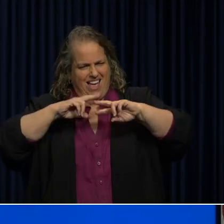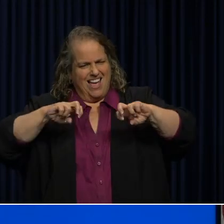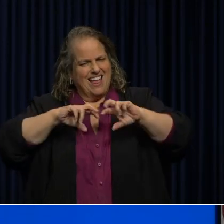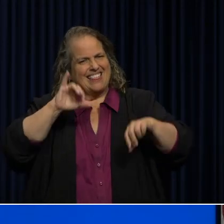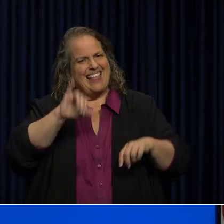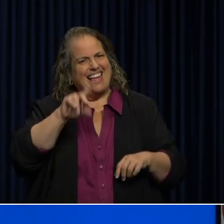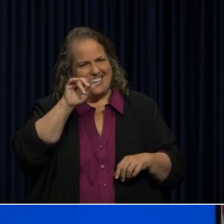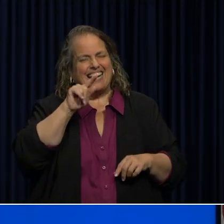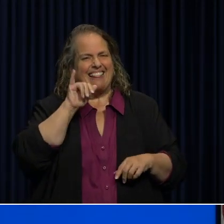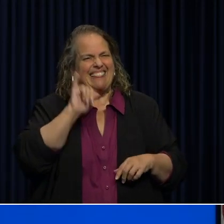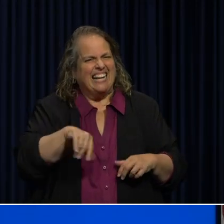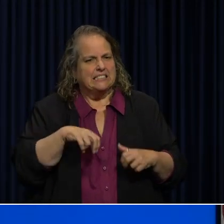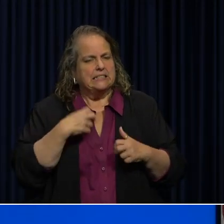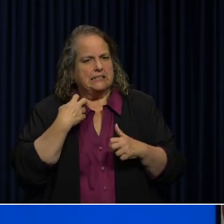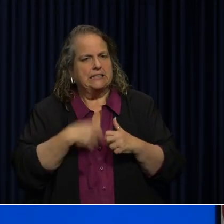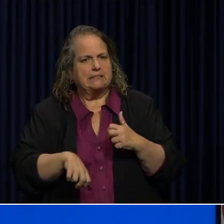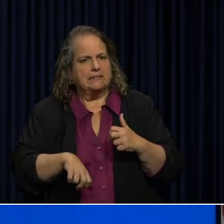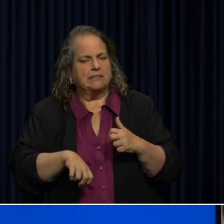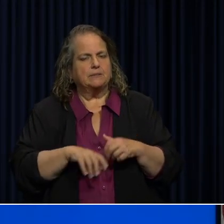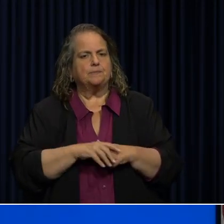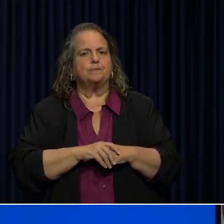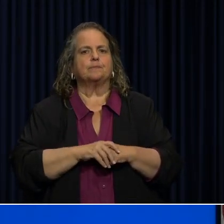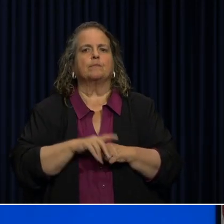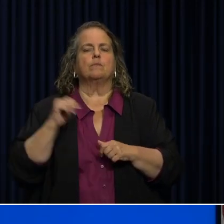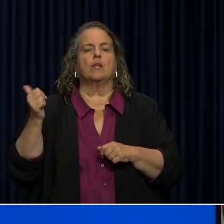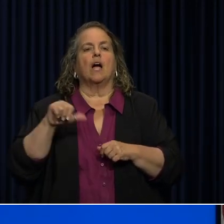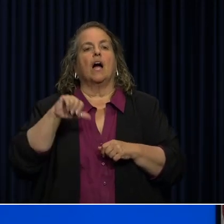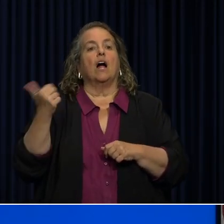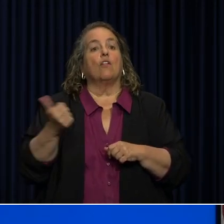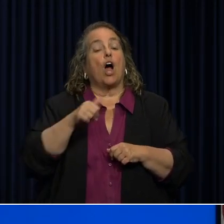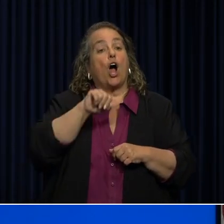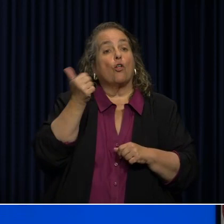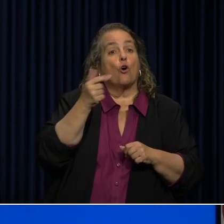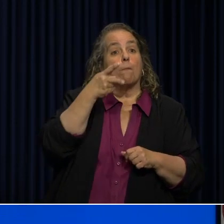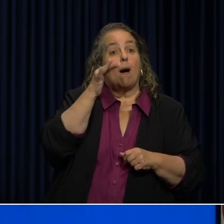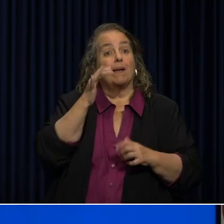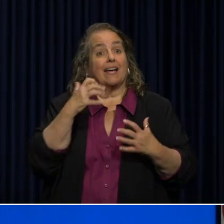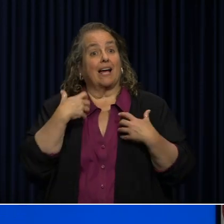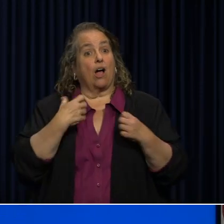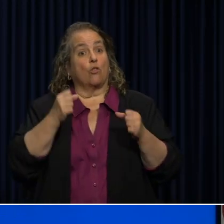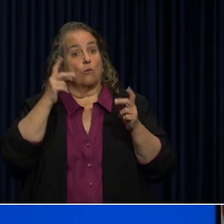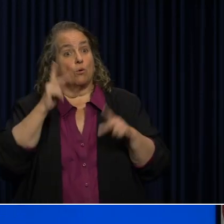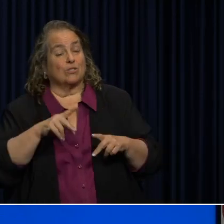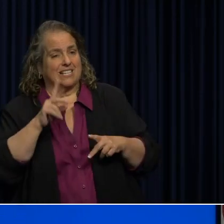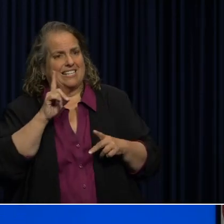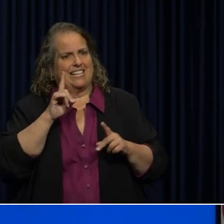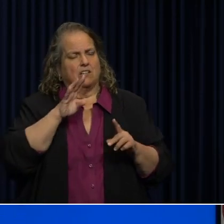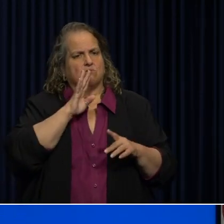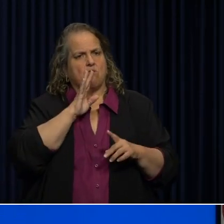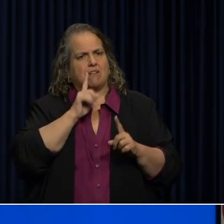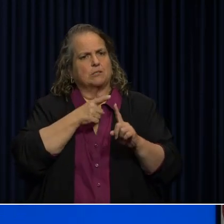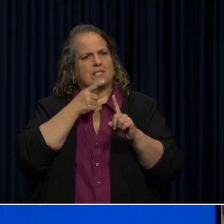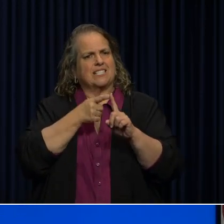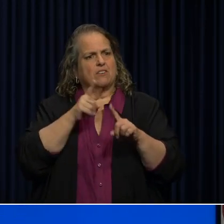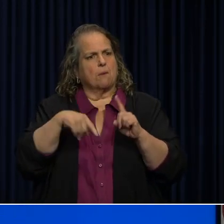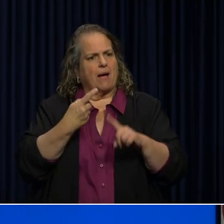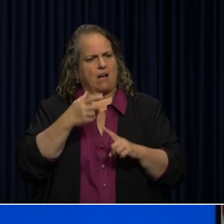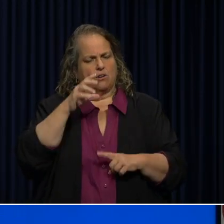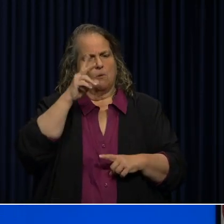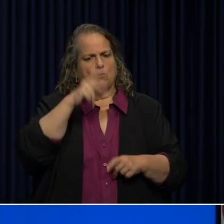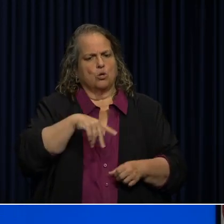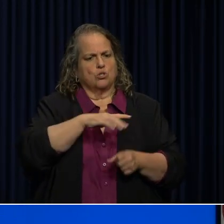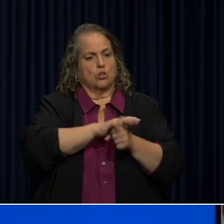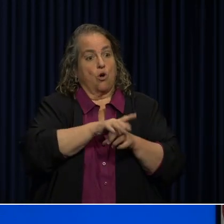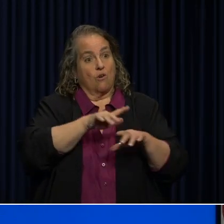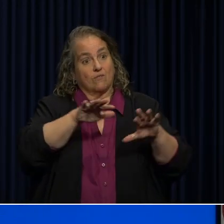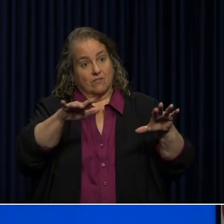Another state's public health director commented on the specific classification of a COVID-19 death in a state media conference, stating the labeling of death is